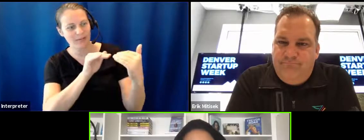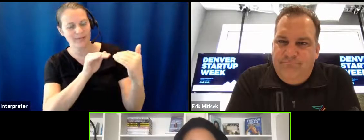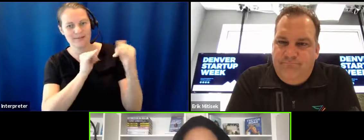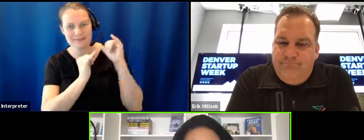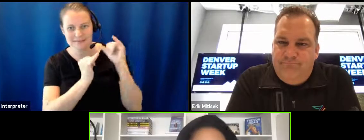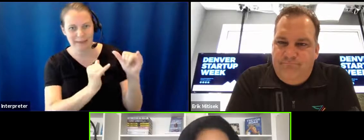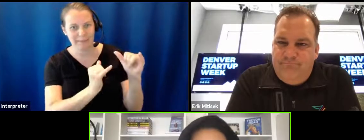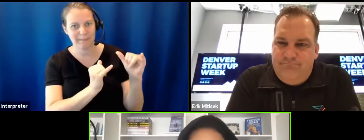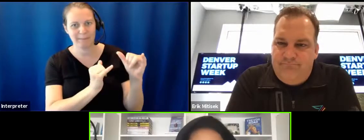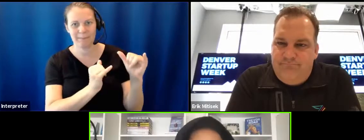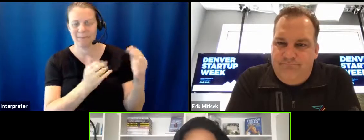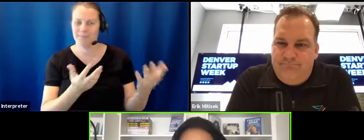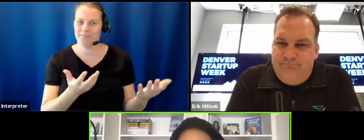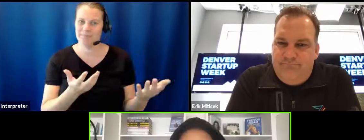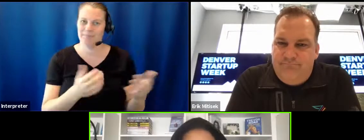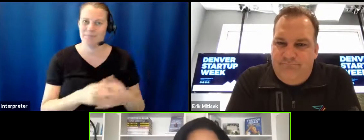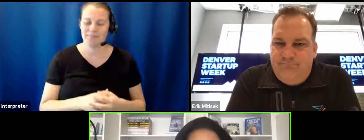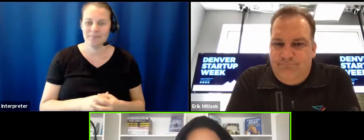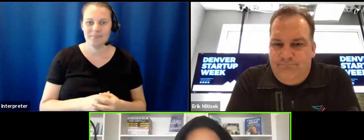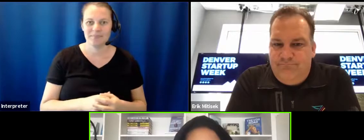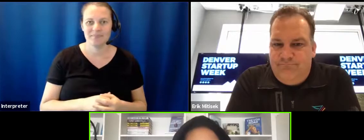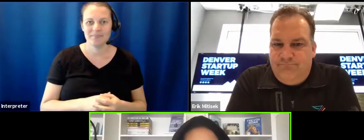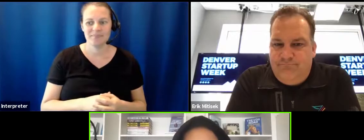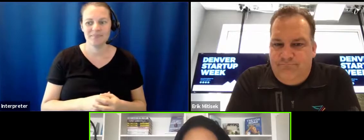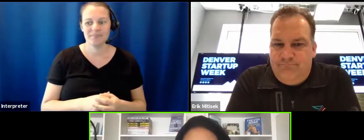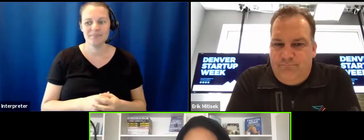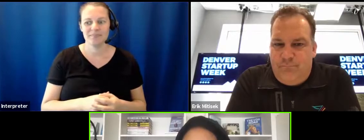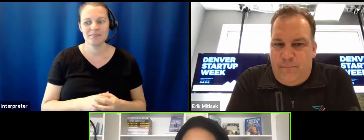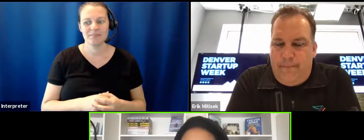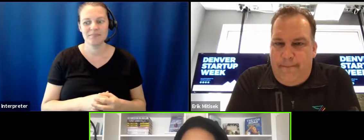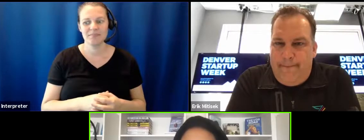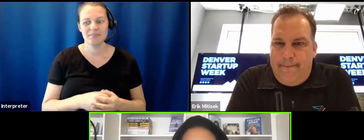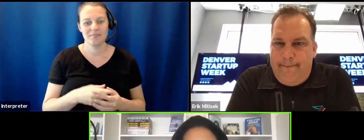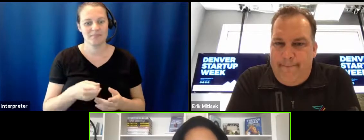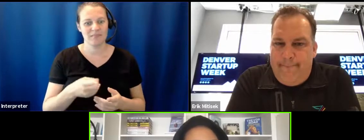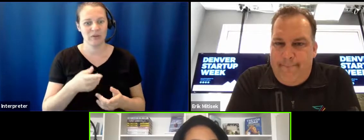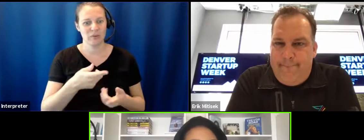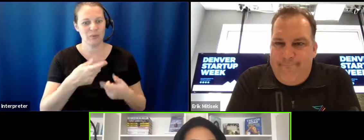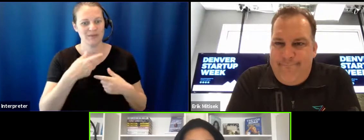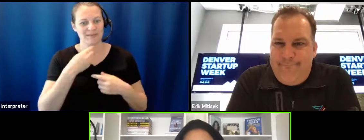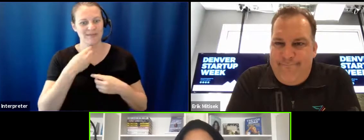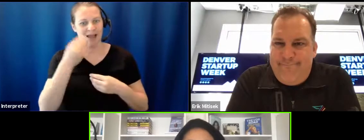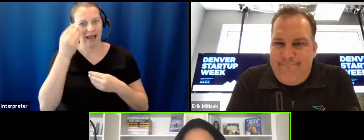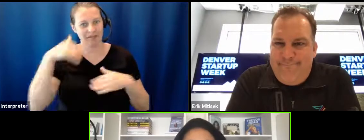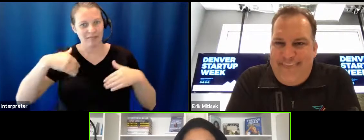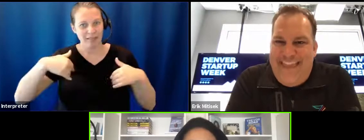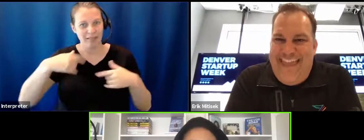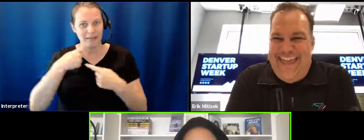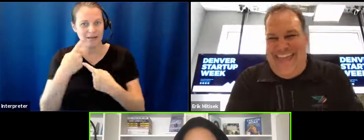one of the, again, this is something I don't think I've said before. You bring it out of me, Eric.